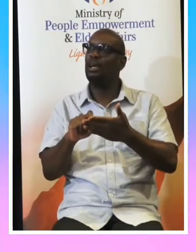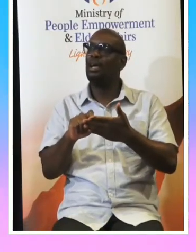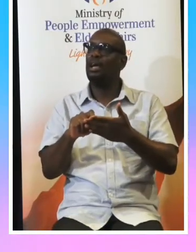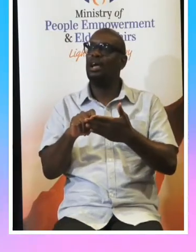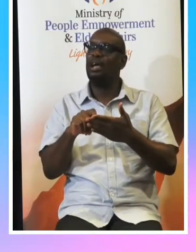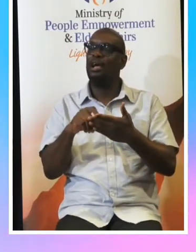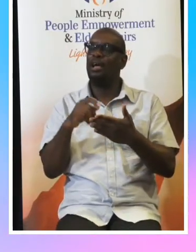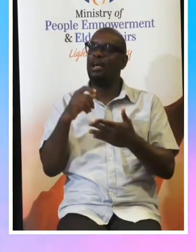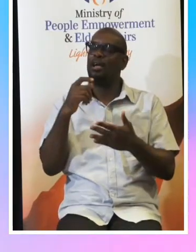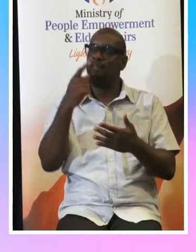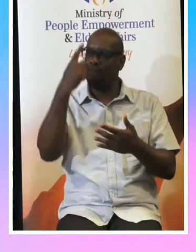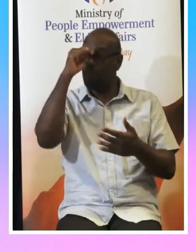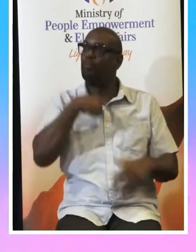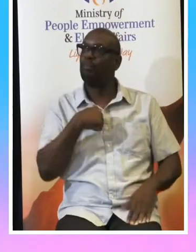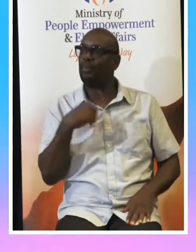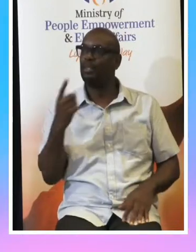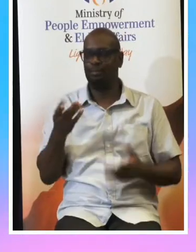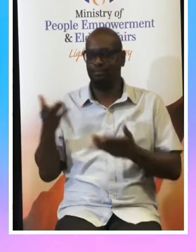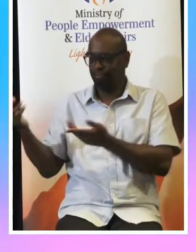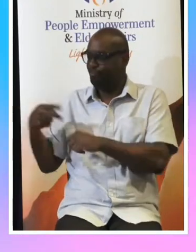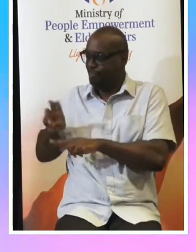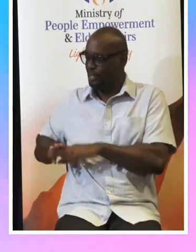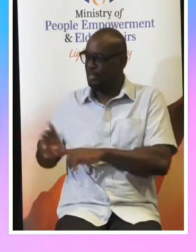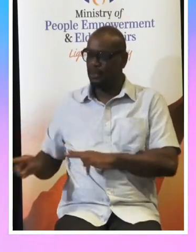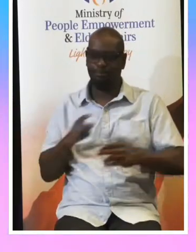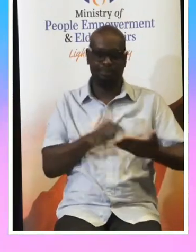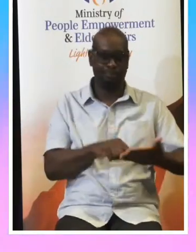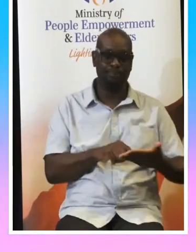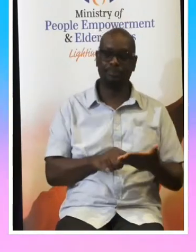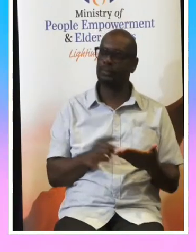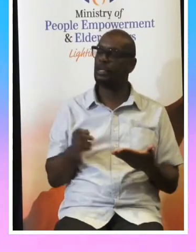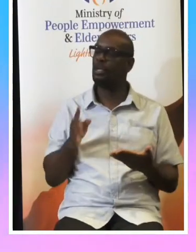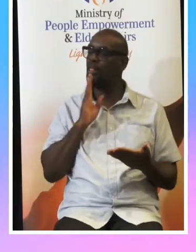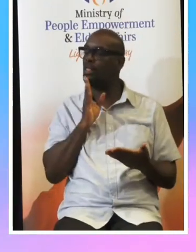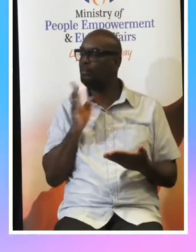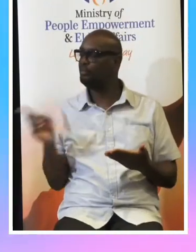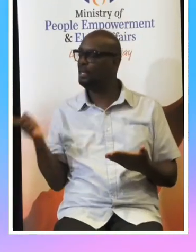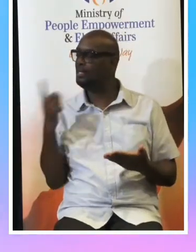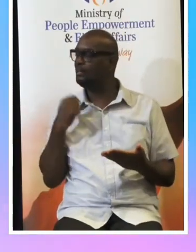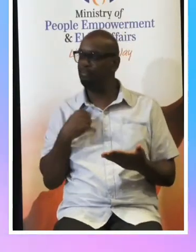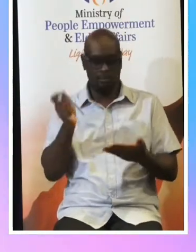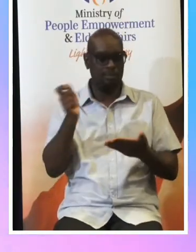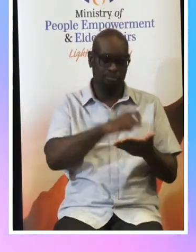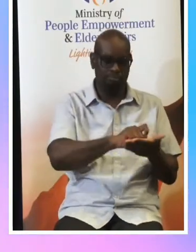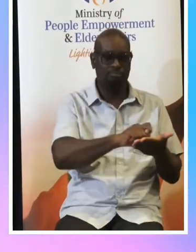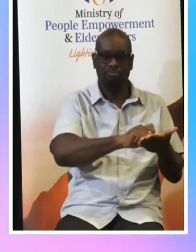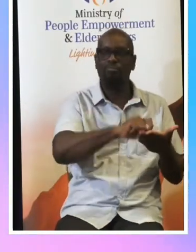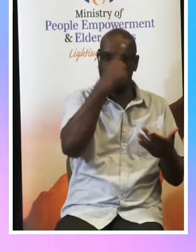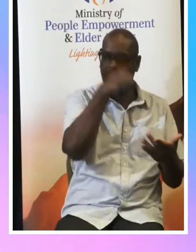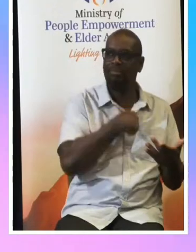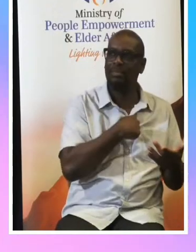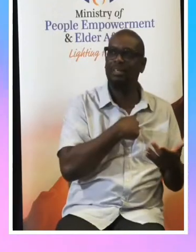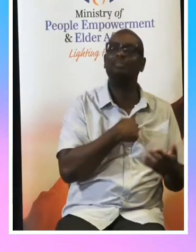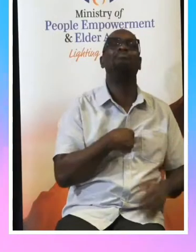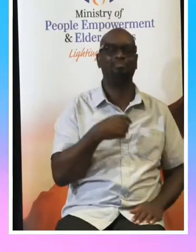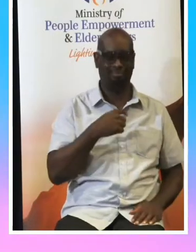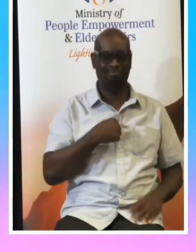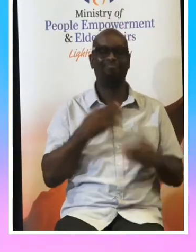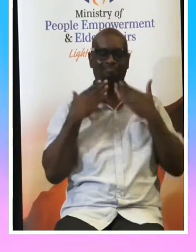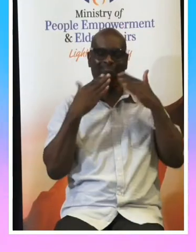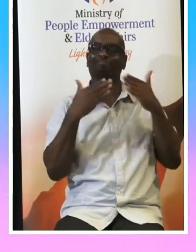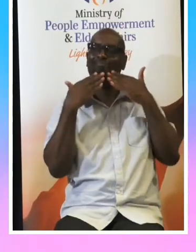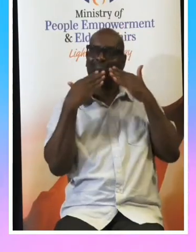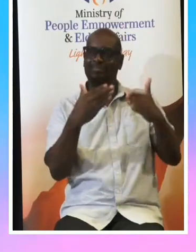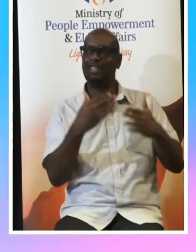answers to her, I am deeply grateful. They both became